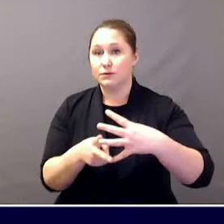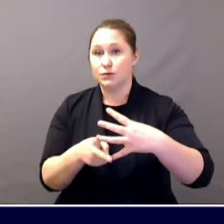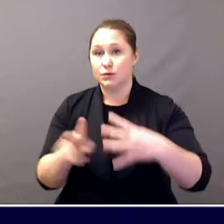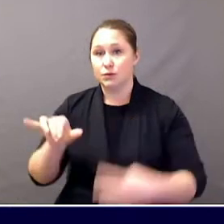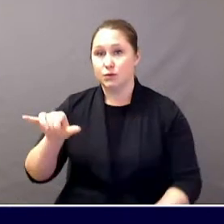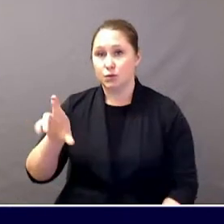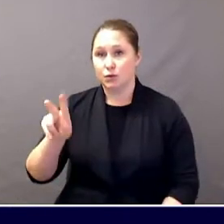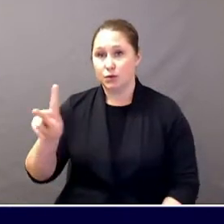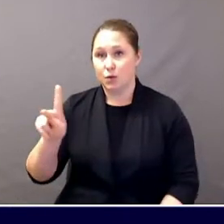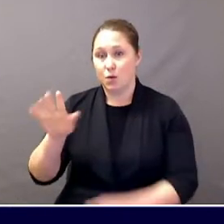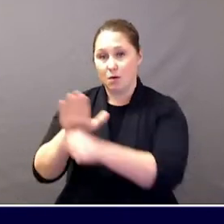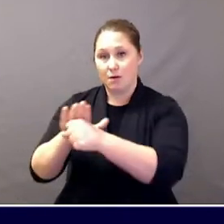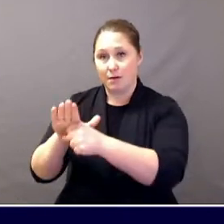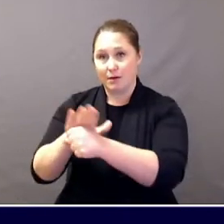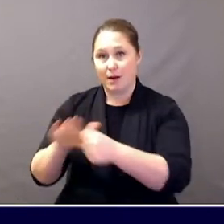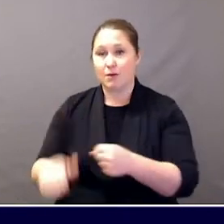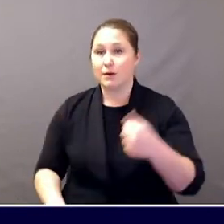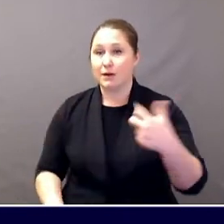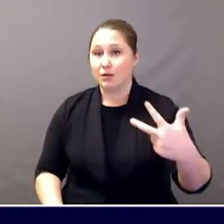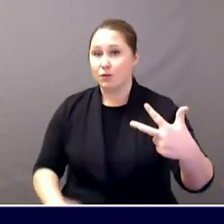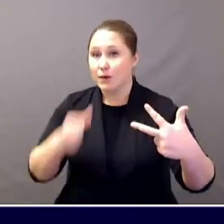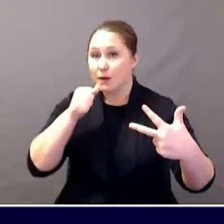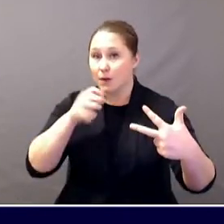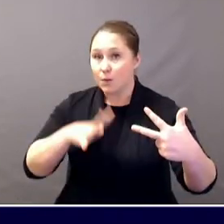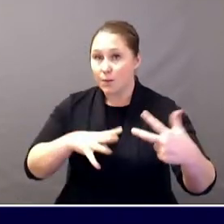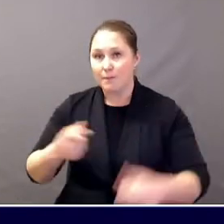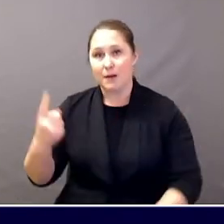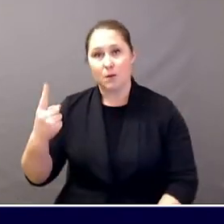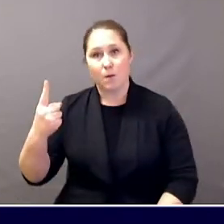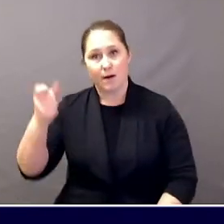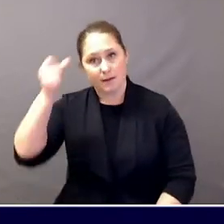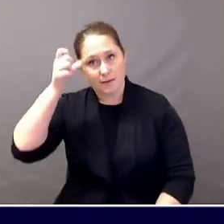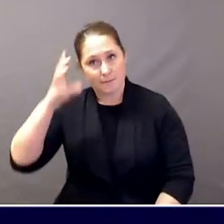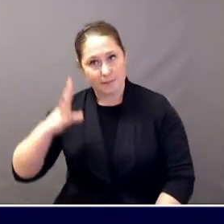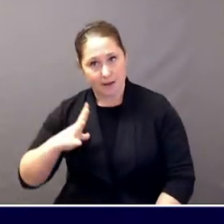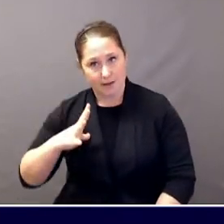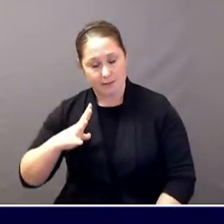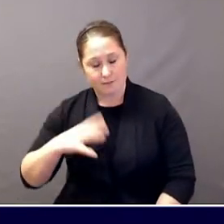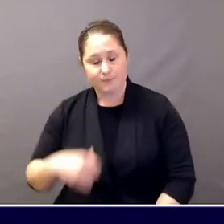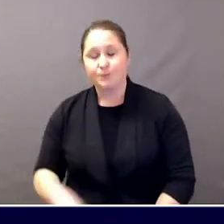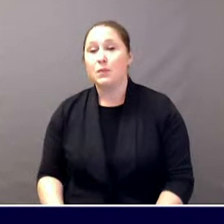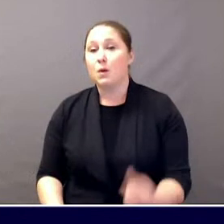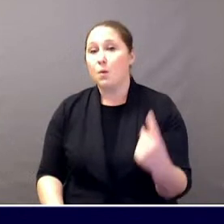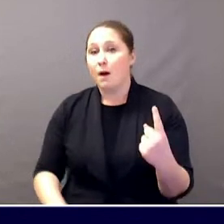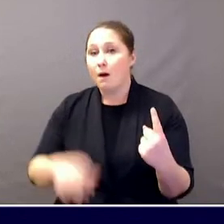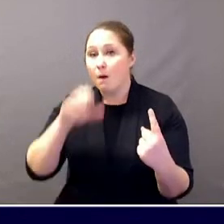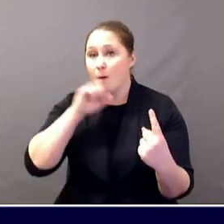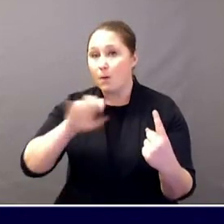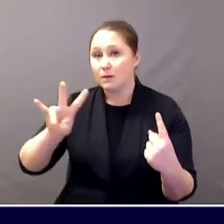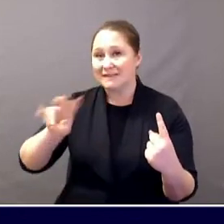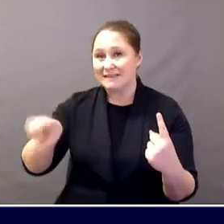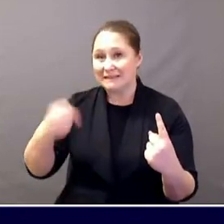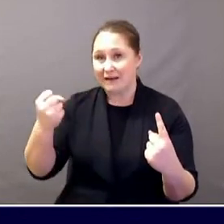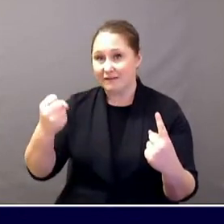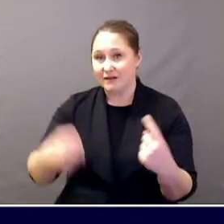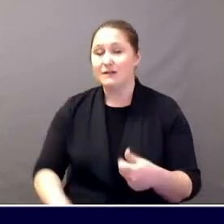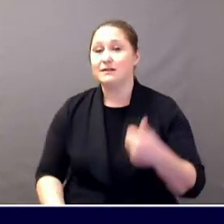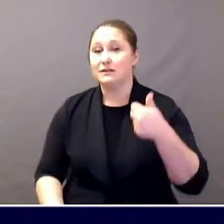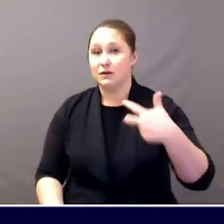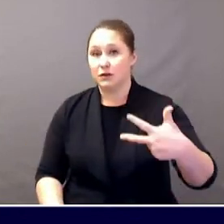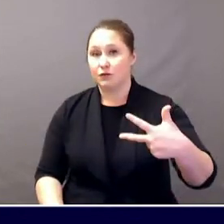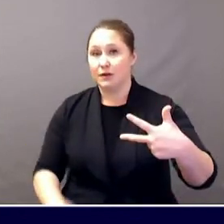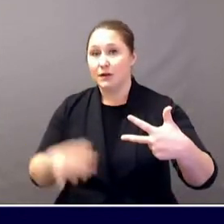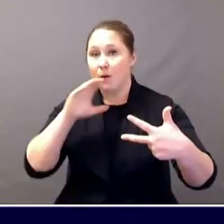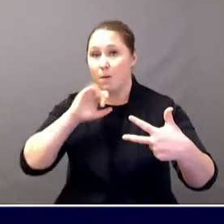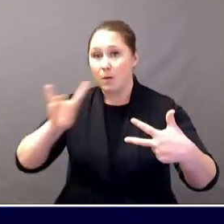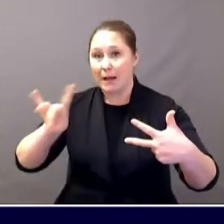were women, and 1 was a man. 1 of them was someone in their 70s, and 3 of them were individuals in their 80s